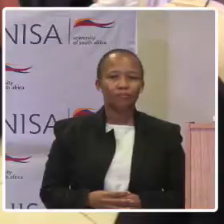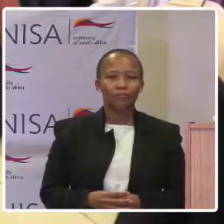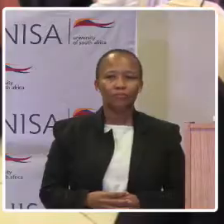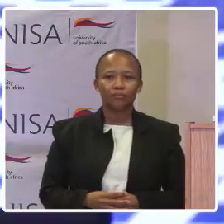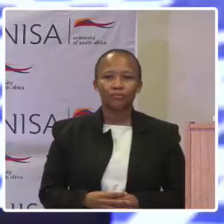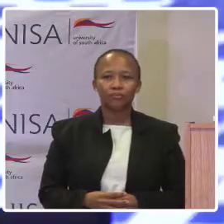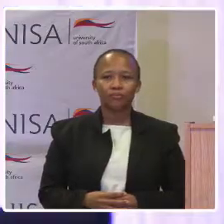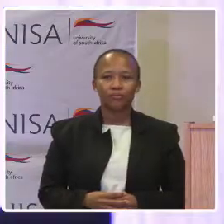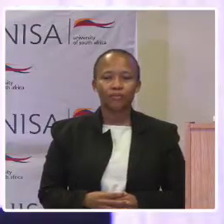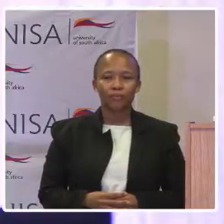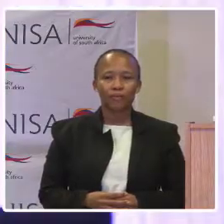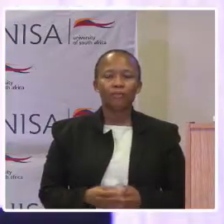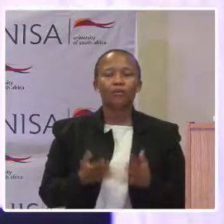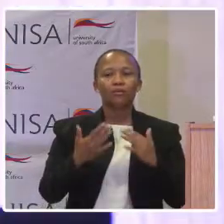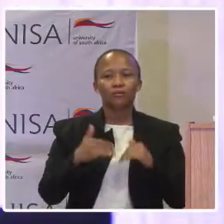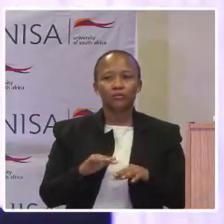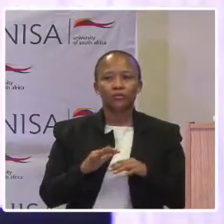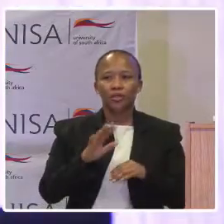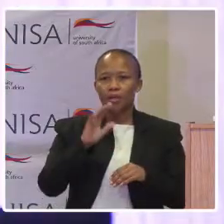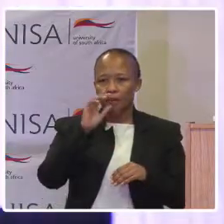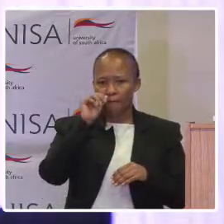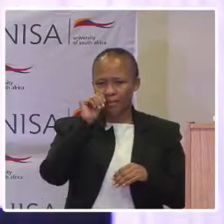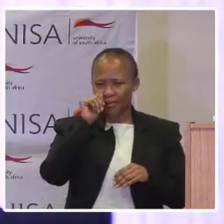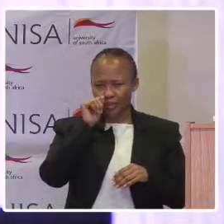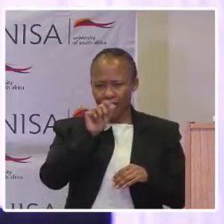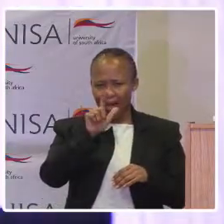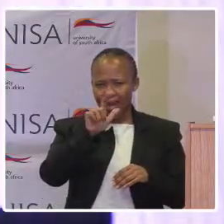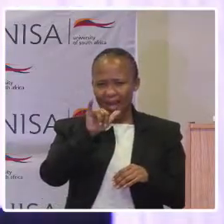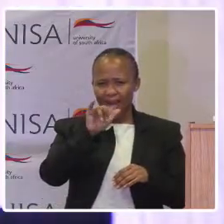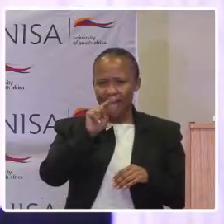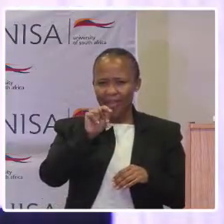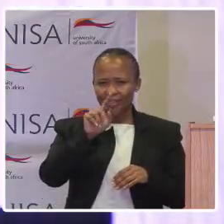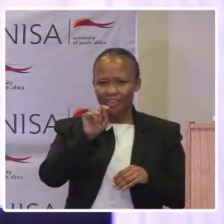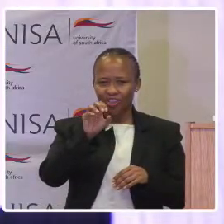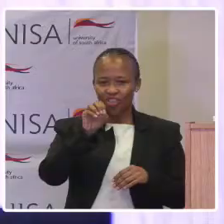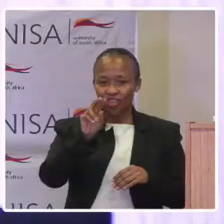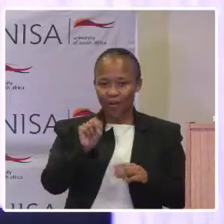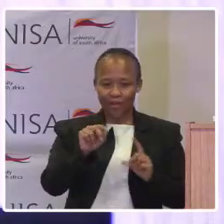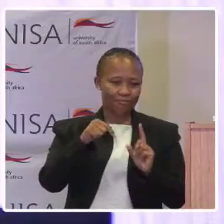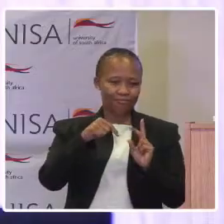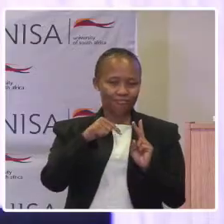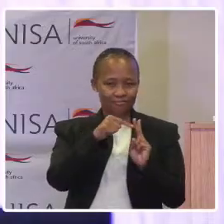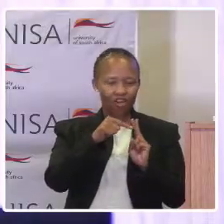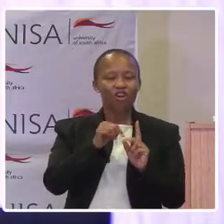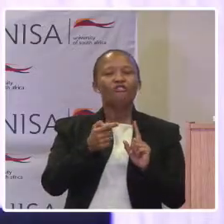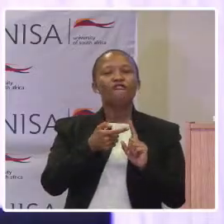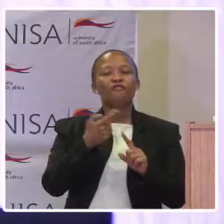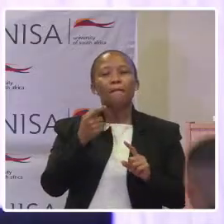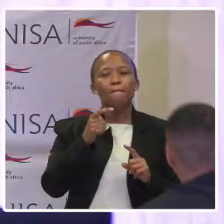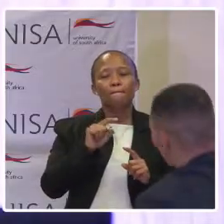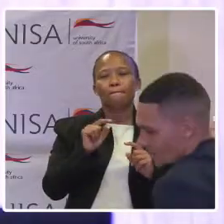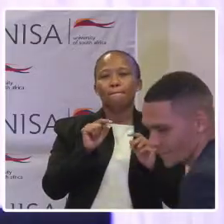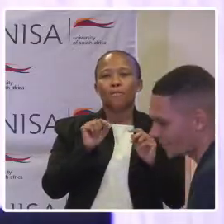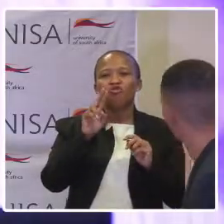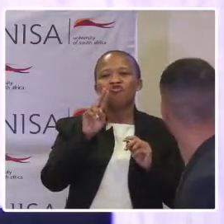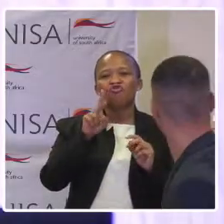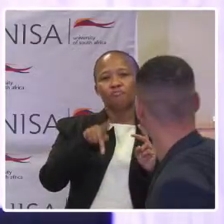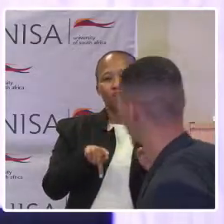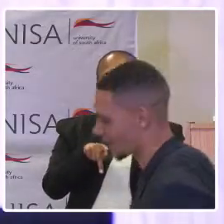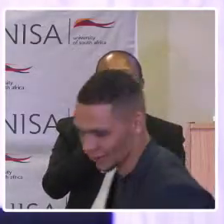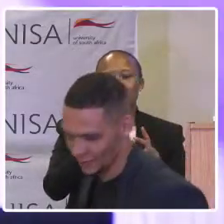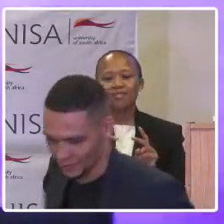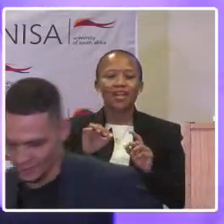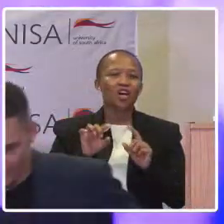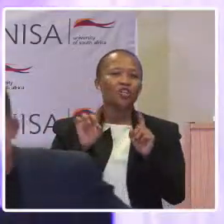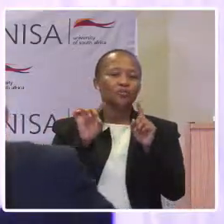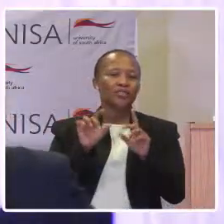We also have Mr. Rhys Lenton. He's from the University of Pretoria, and he's a specialist